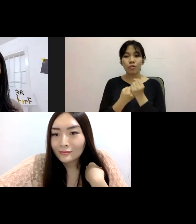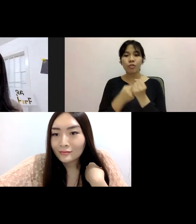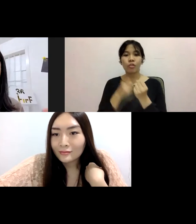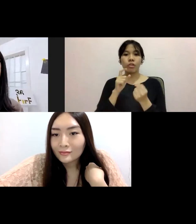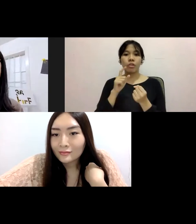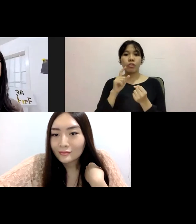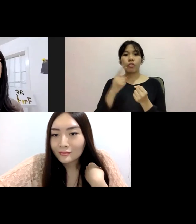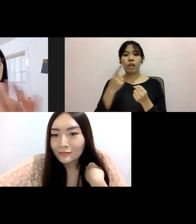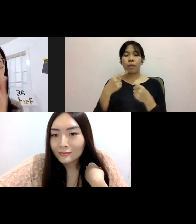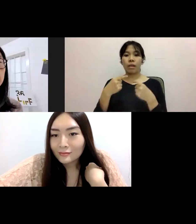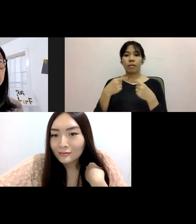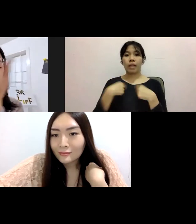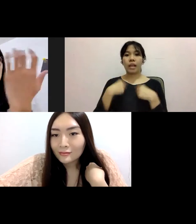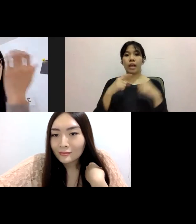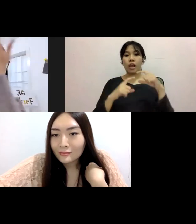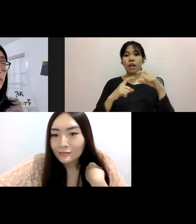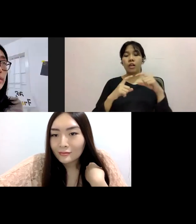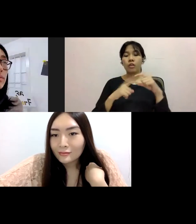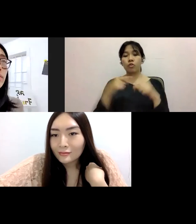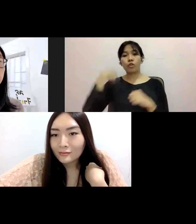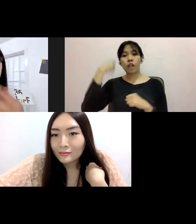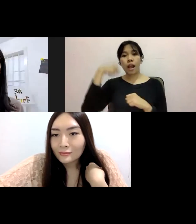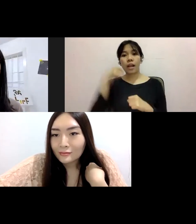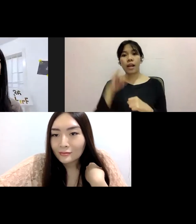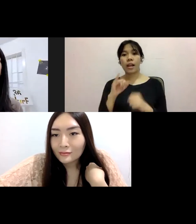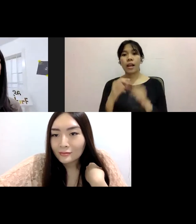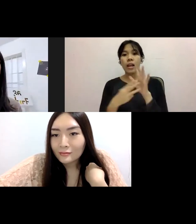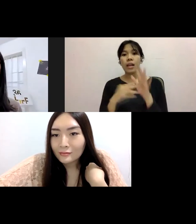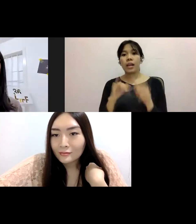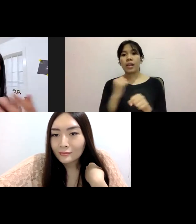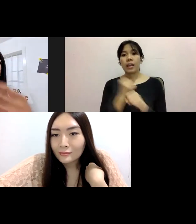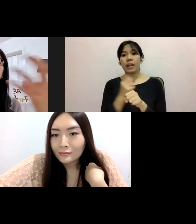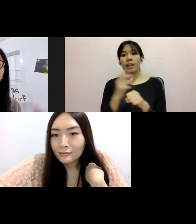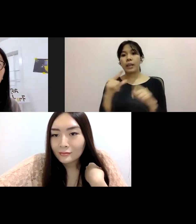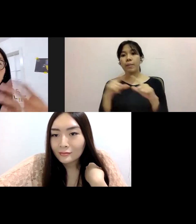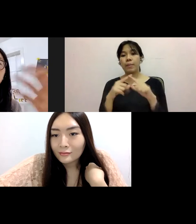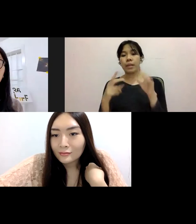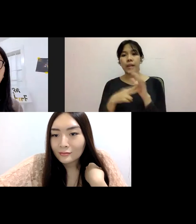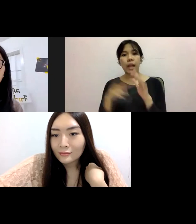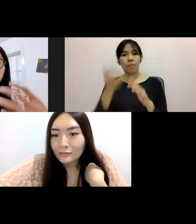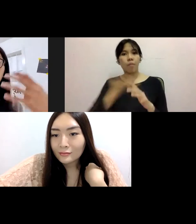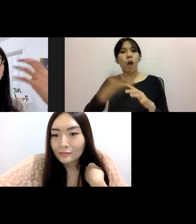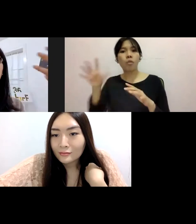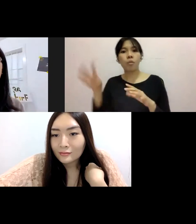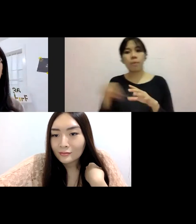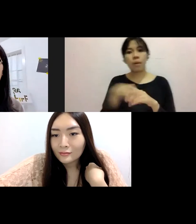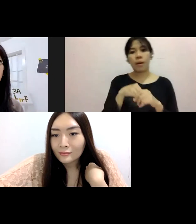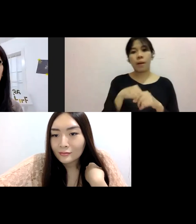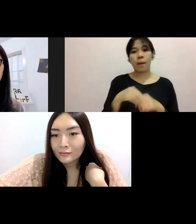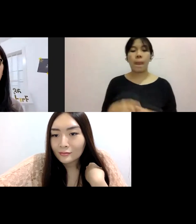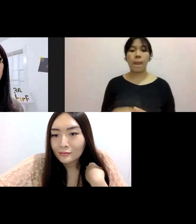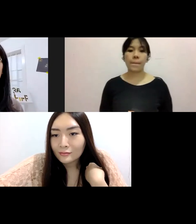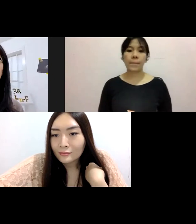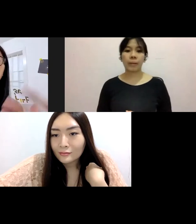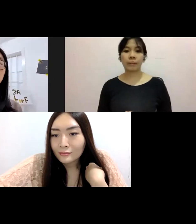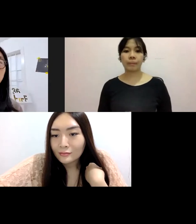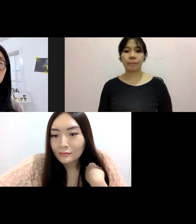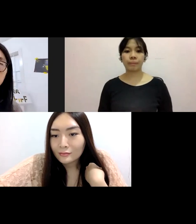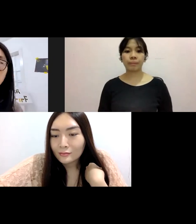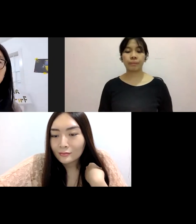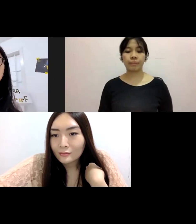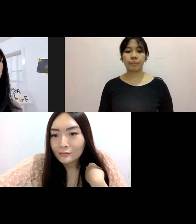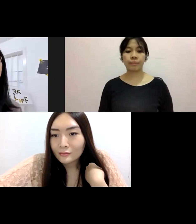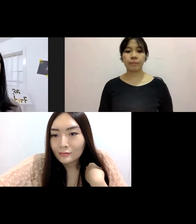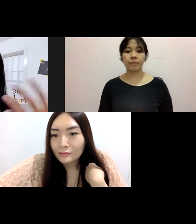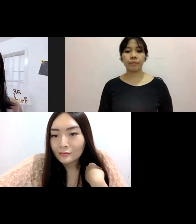that would be a really interesting or wonderful opportunity for me. So I used that draft or that project, that proposal to apply